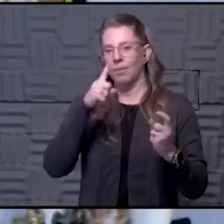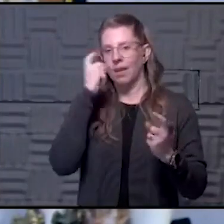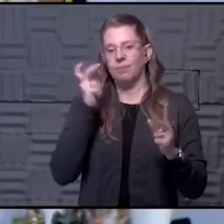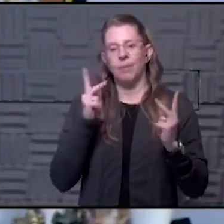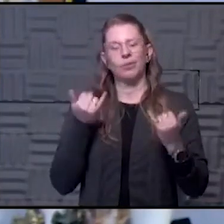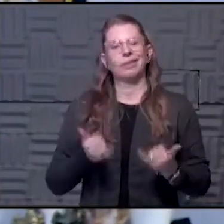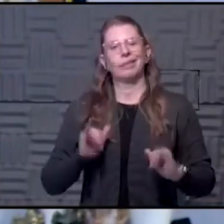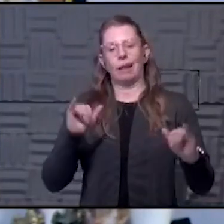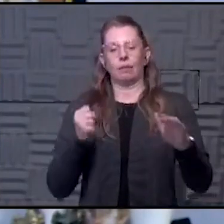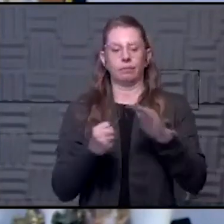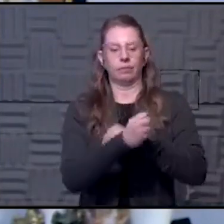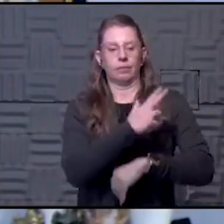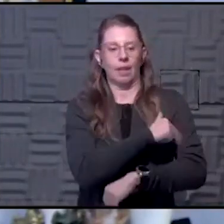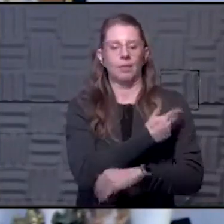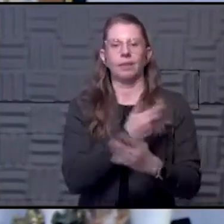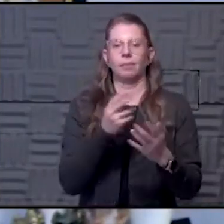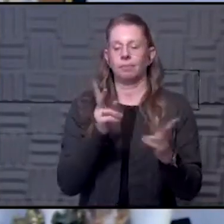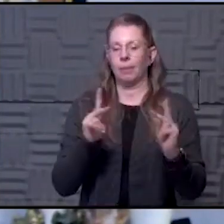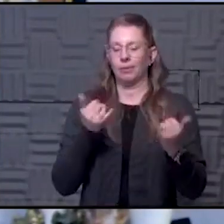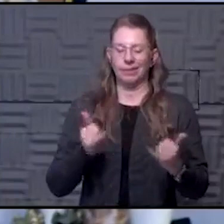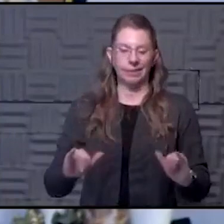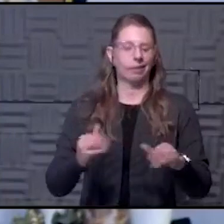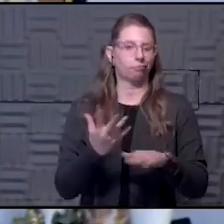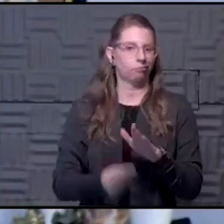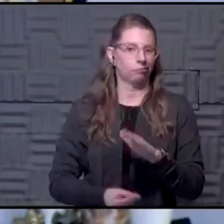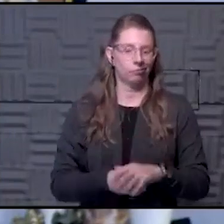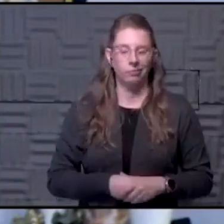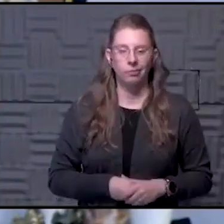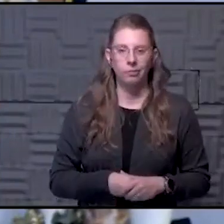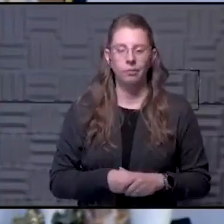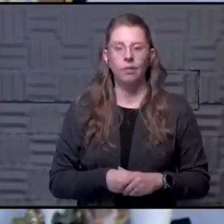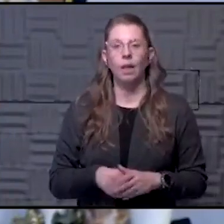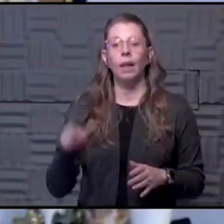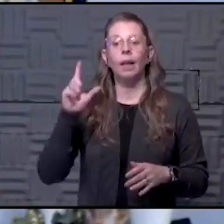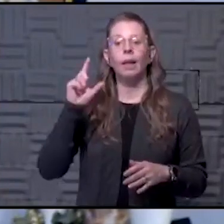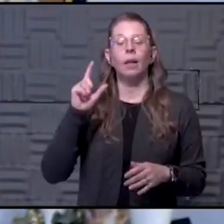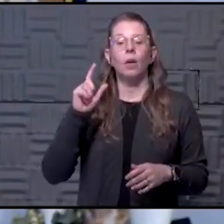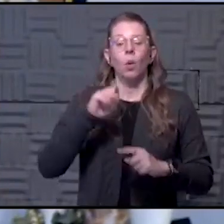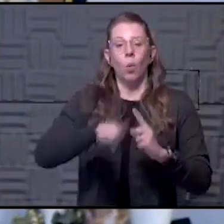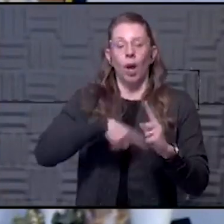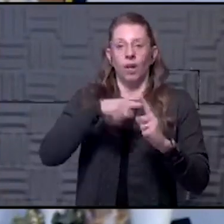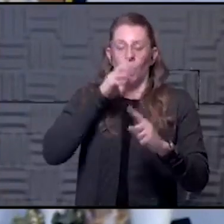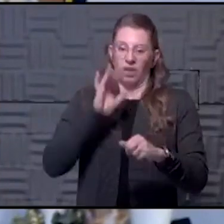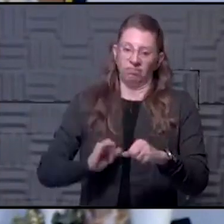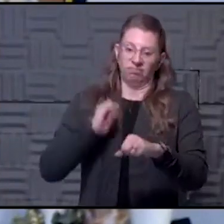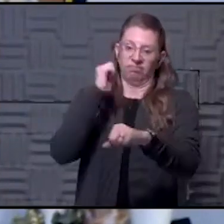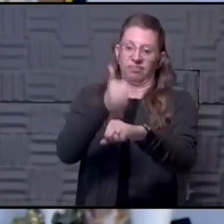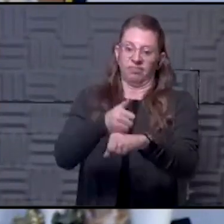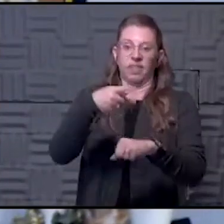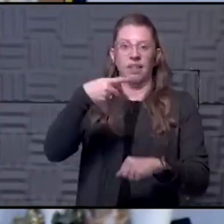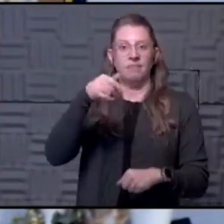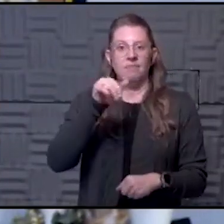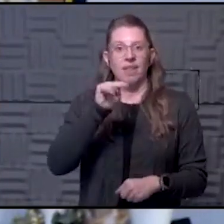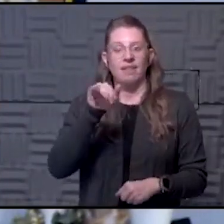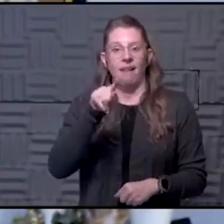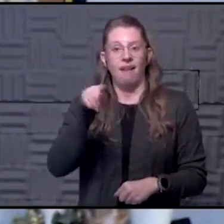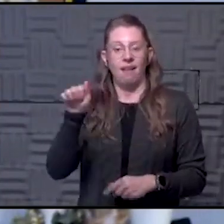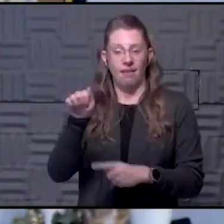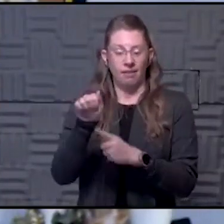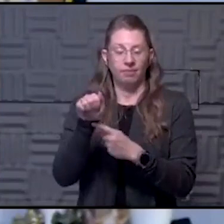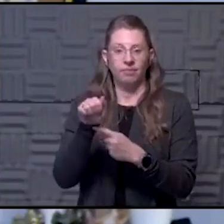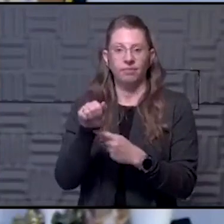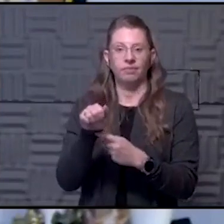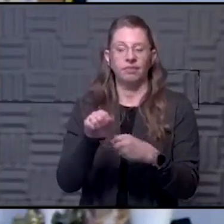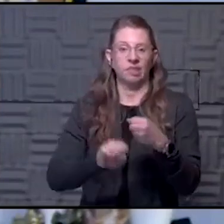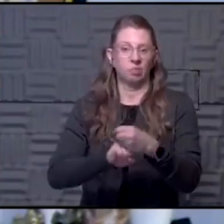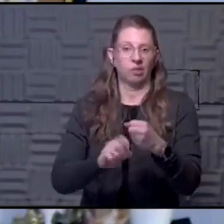people dying. And when I'm going to pull out the COVID-19 piñata is at a time when, to Dana's earlier points and yours,